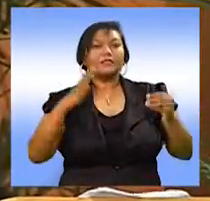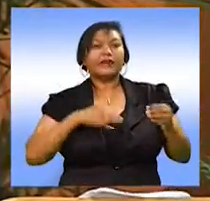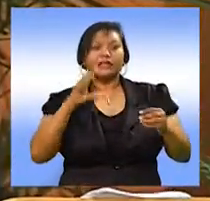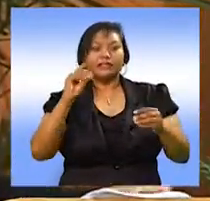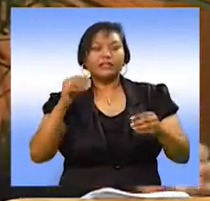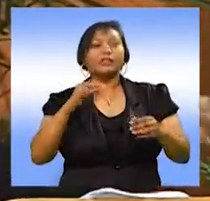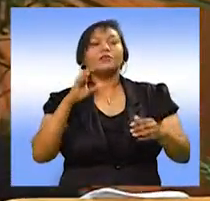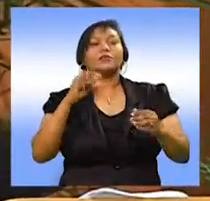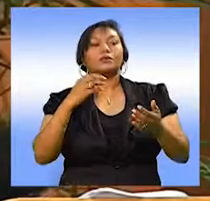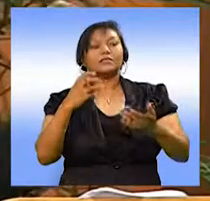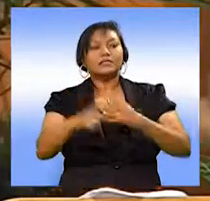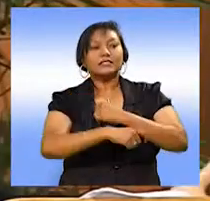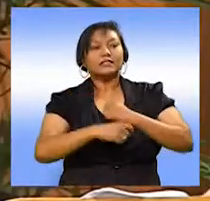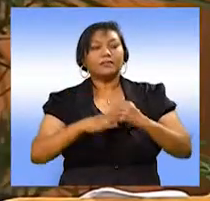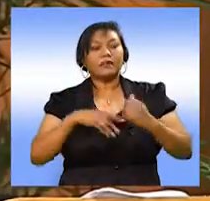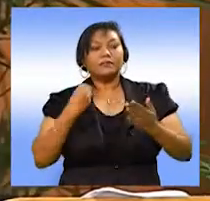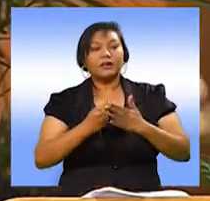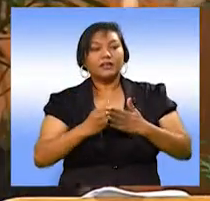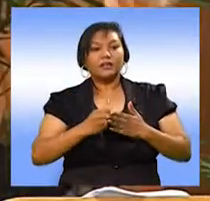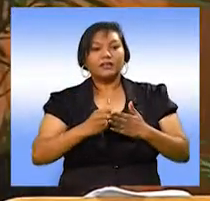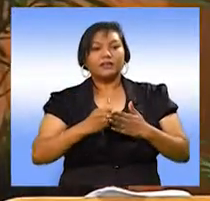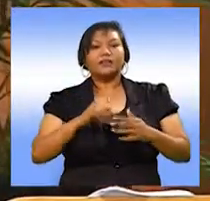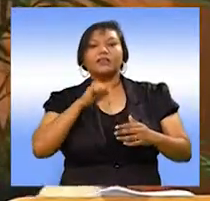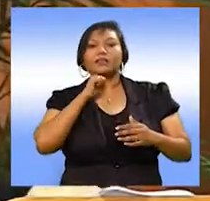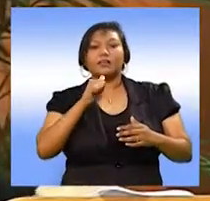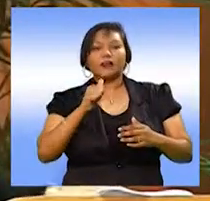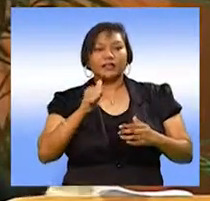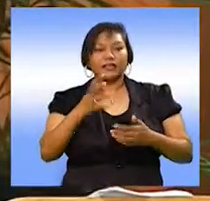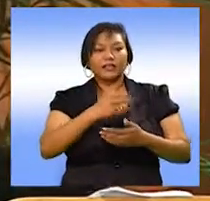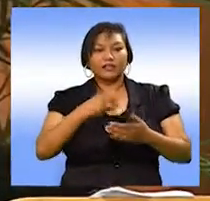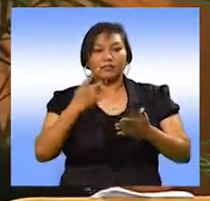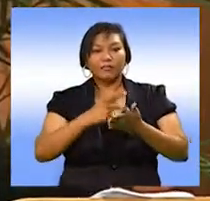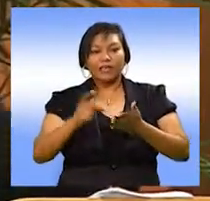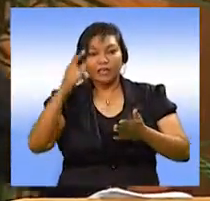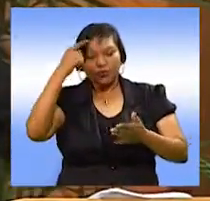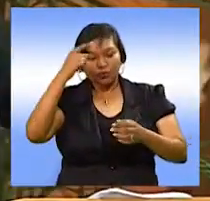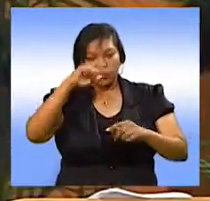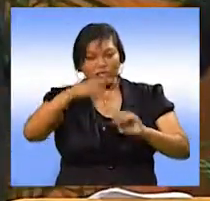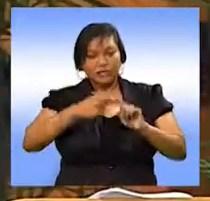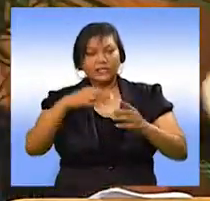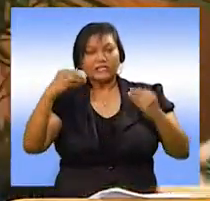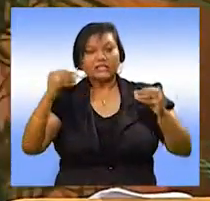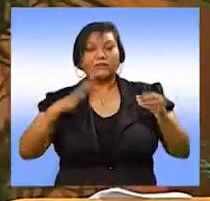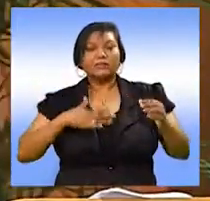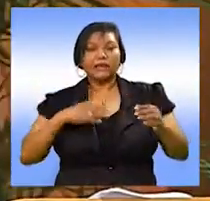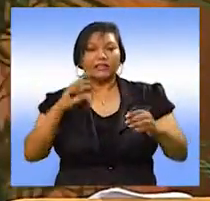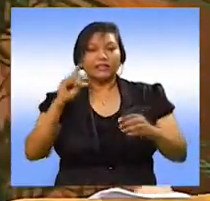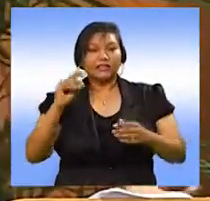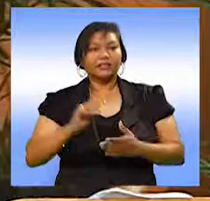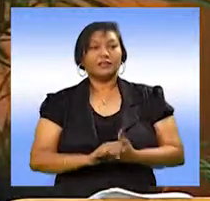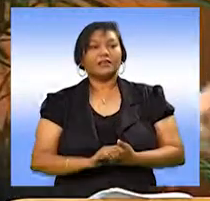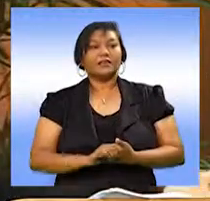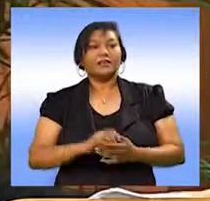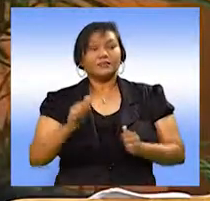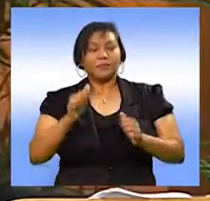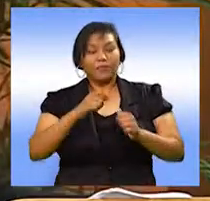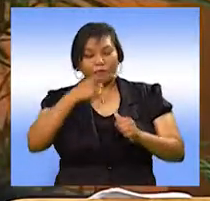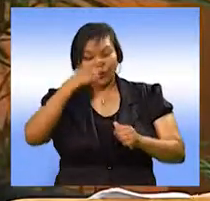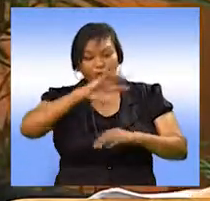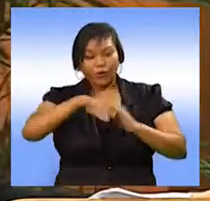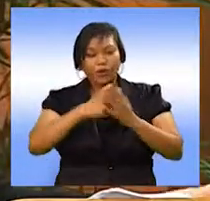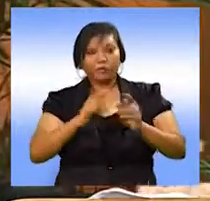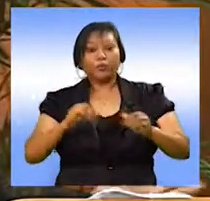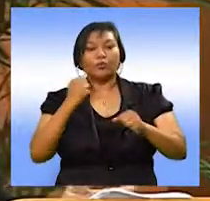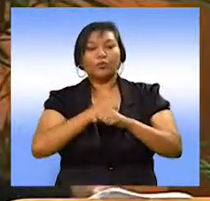going to take away revenue from the cinemas, from myself, from the local crews, because everybody gets paid to work on